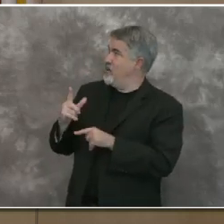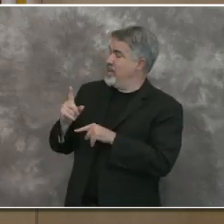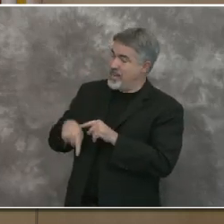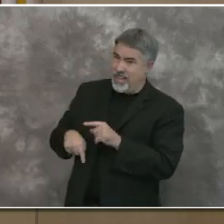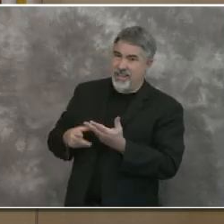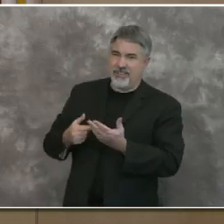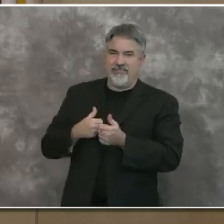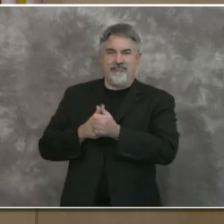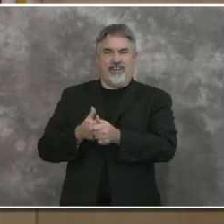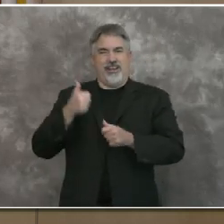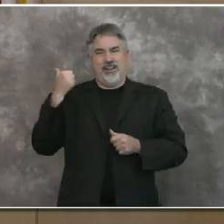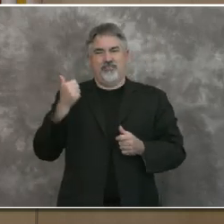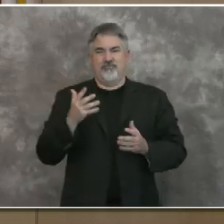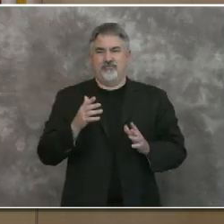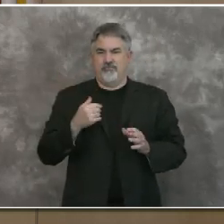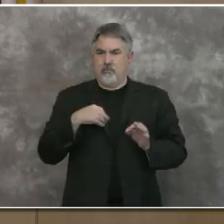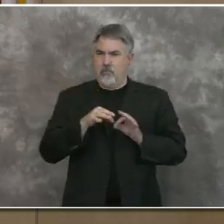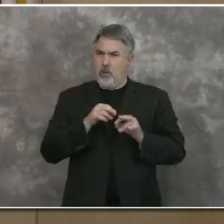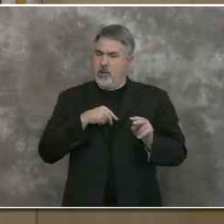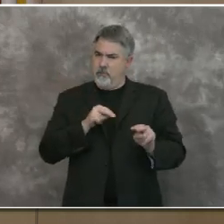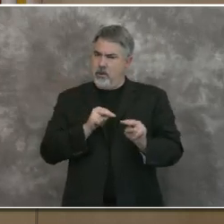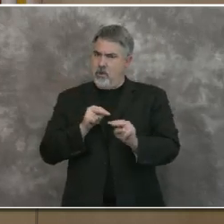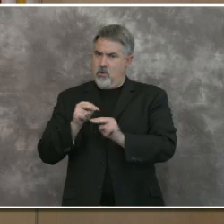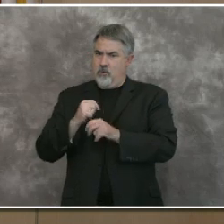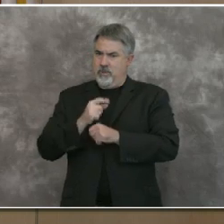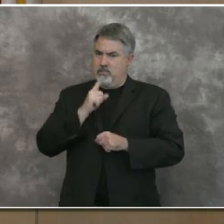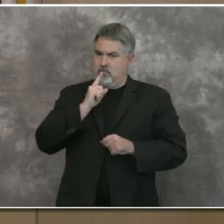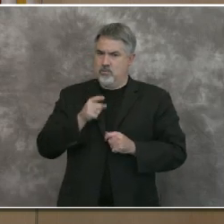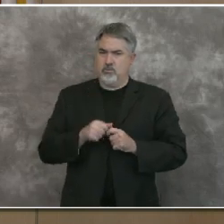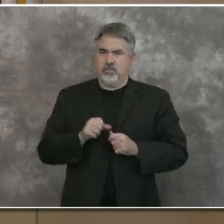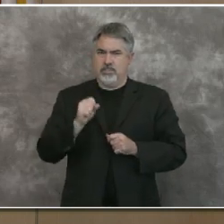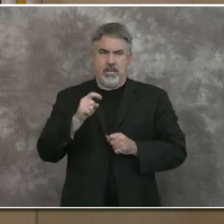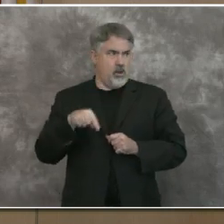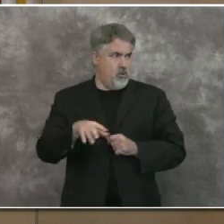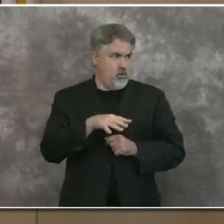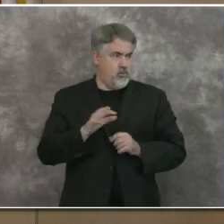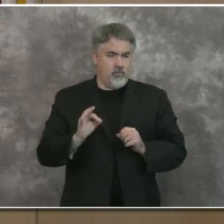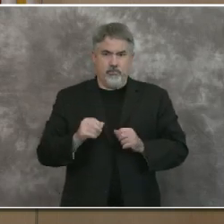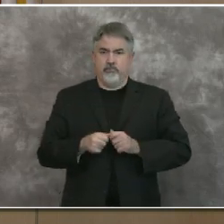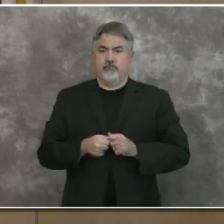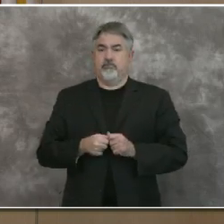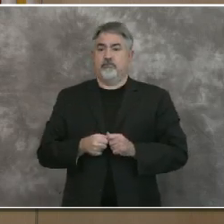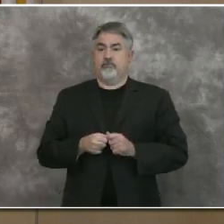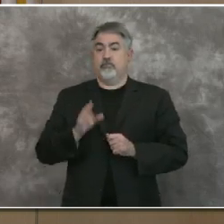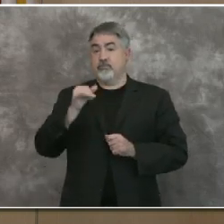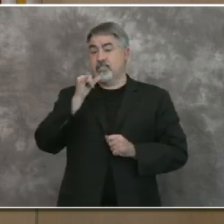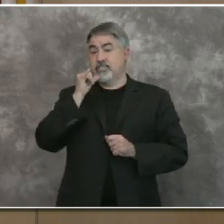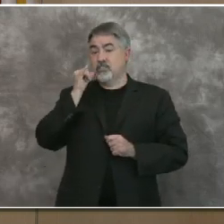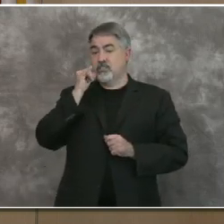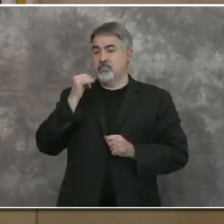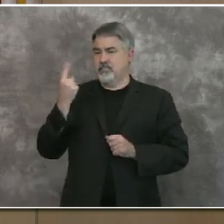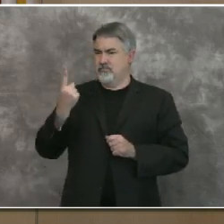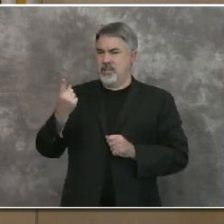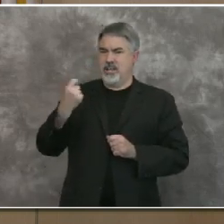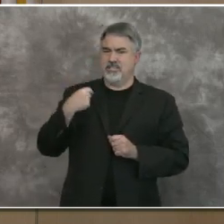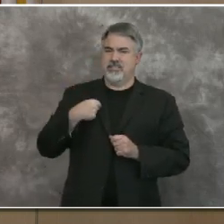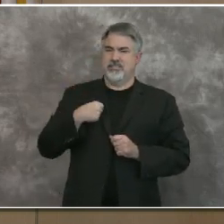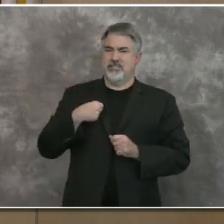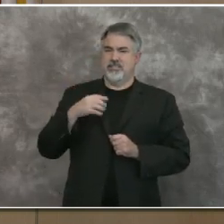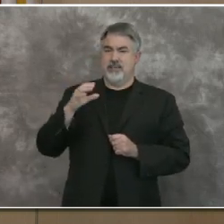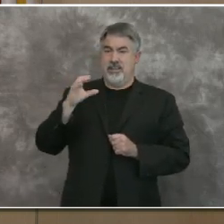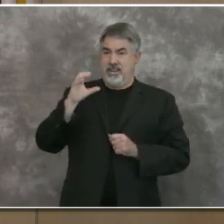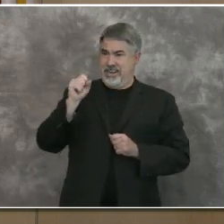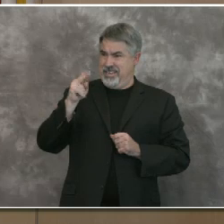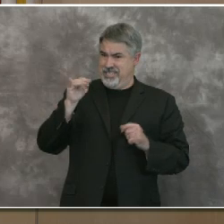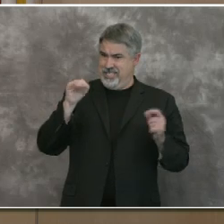monitor San Diego's progress. Yesterday, I was asked about casinos opening next Monday.